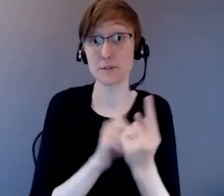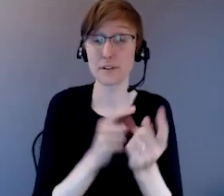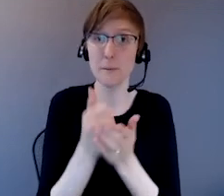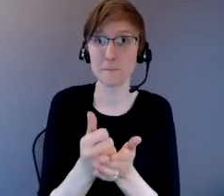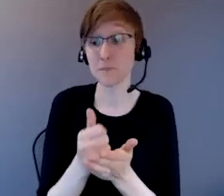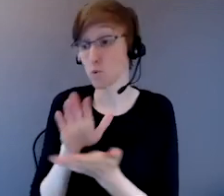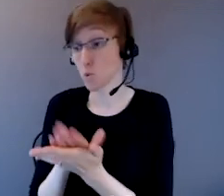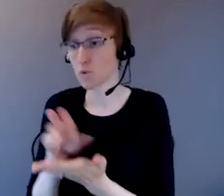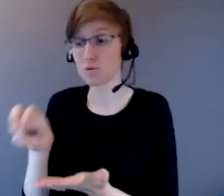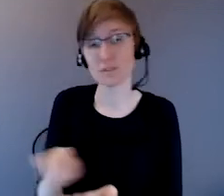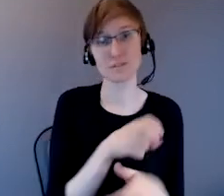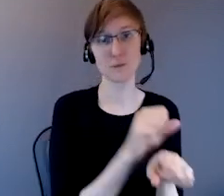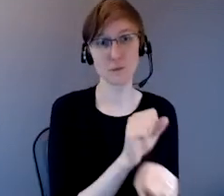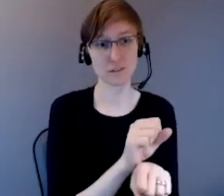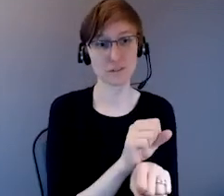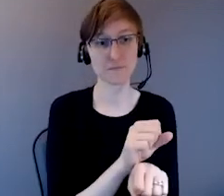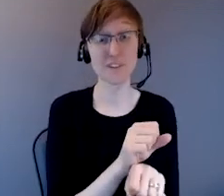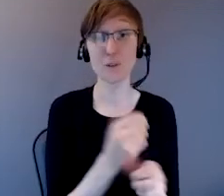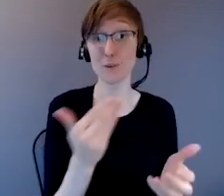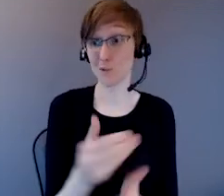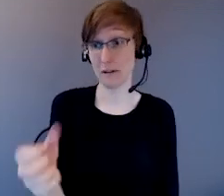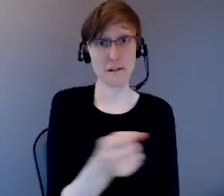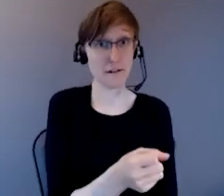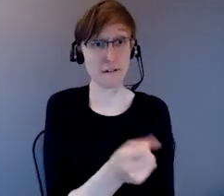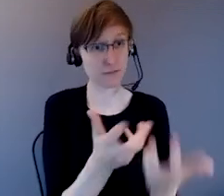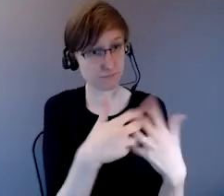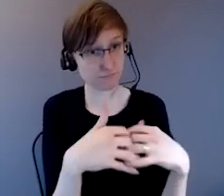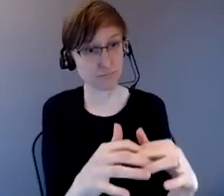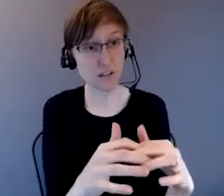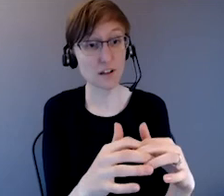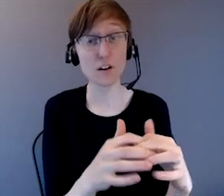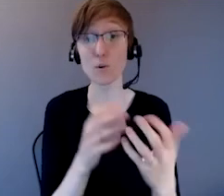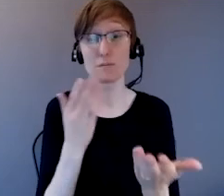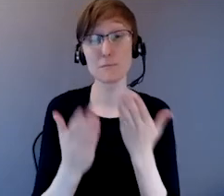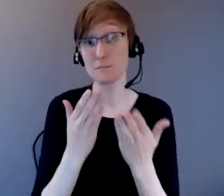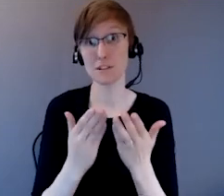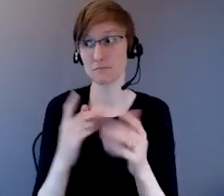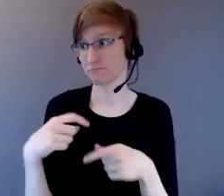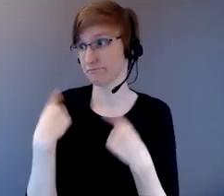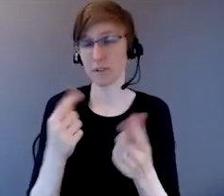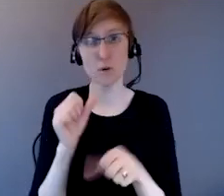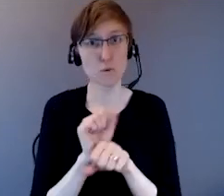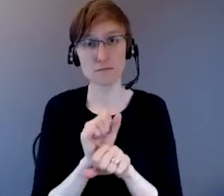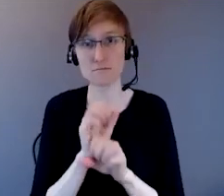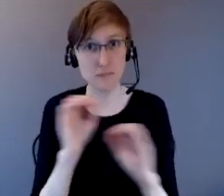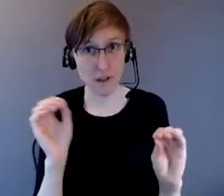with return to work modeling, with career advancement, and very importantly, and